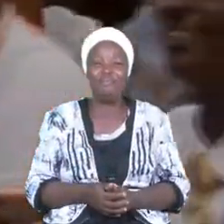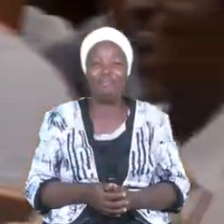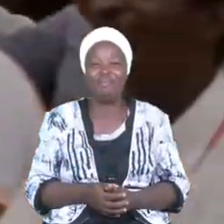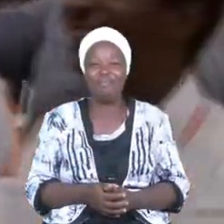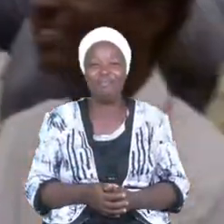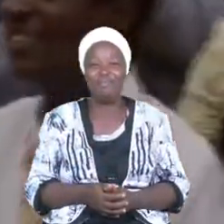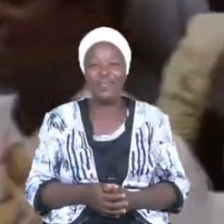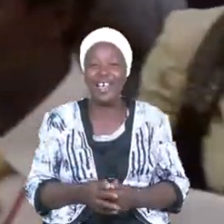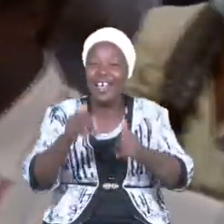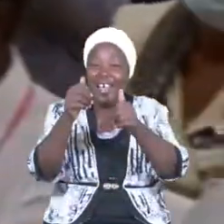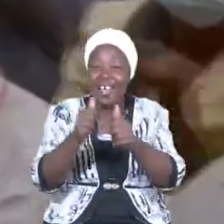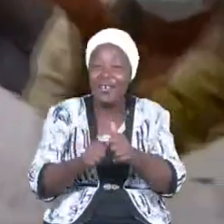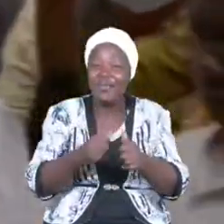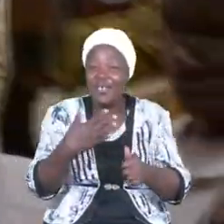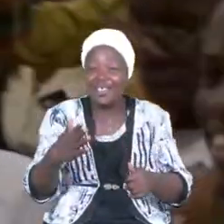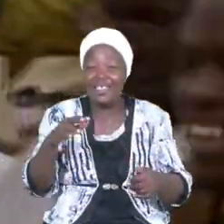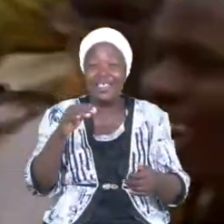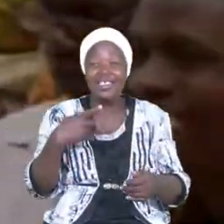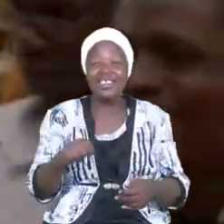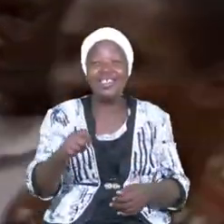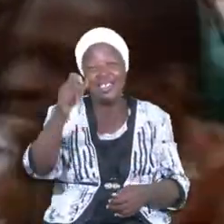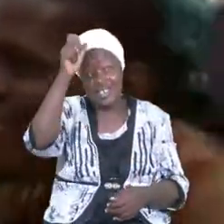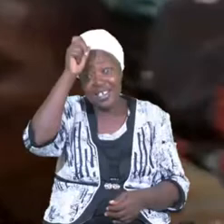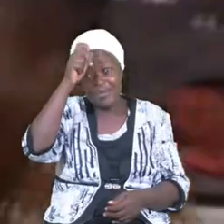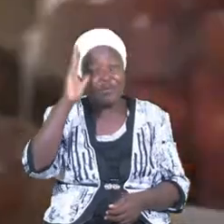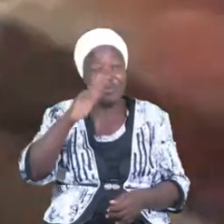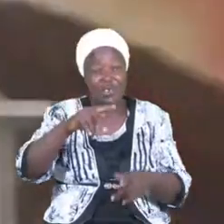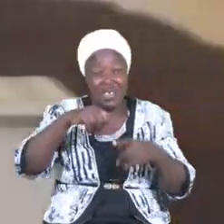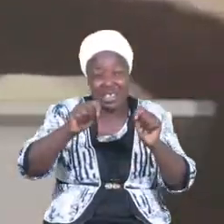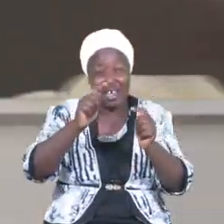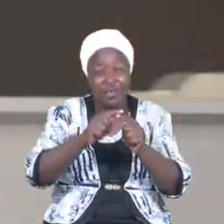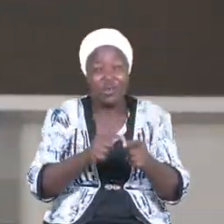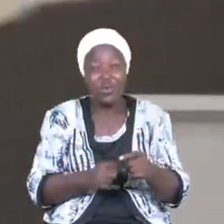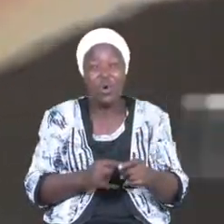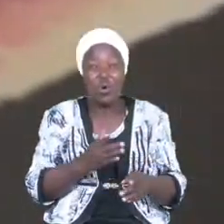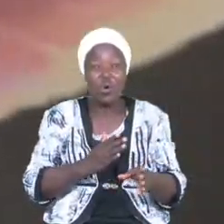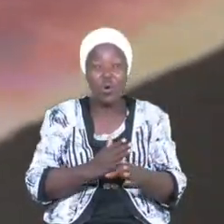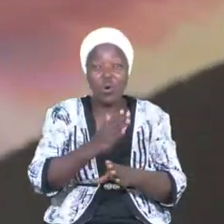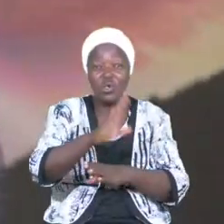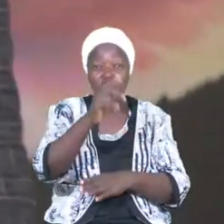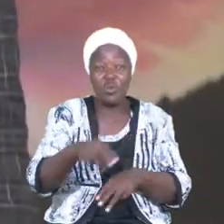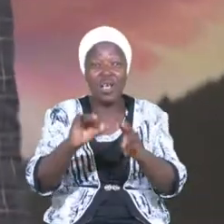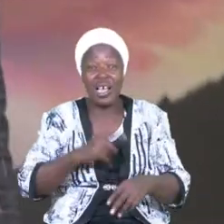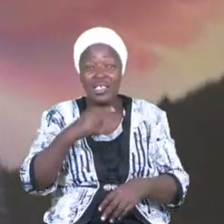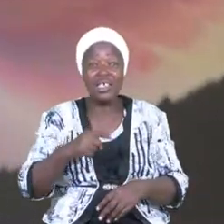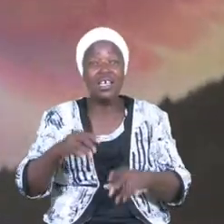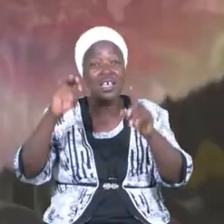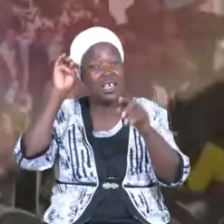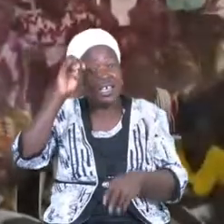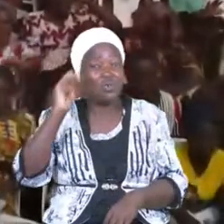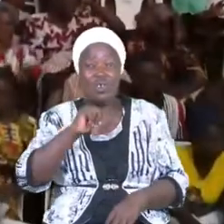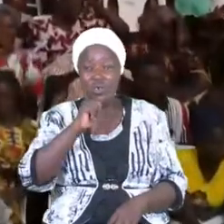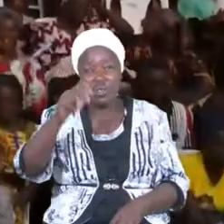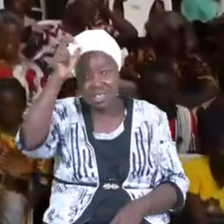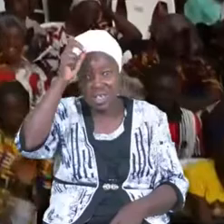Everything the devil will try to double cross your way and said, he will not. I said,